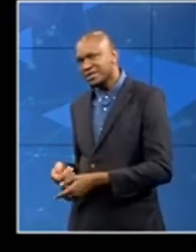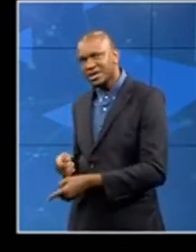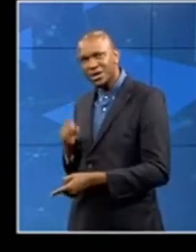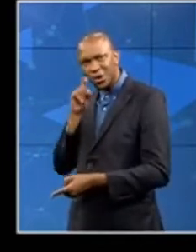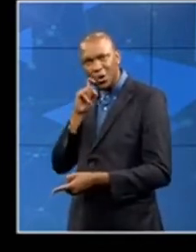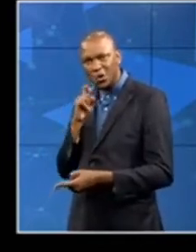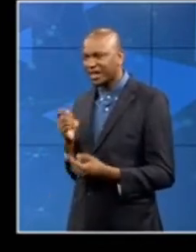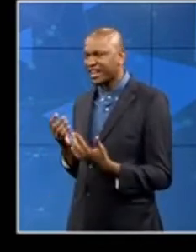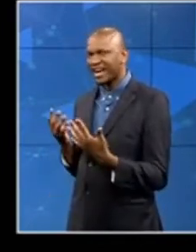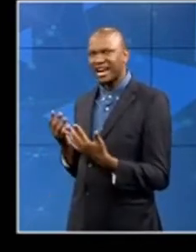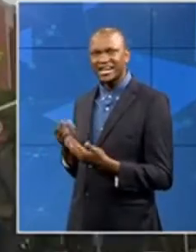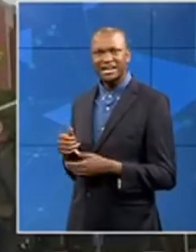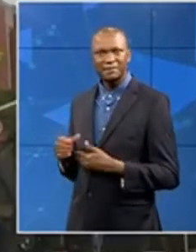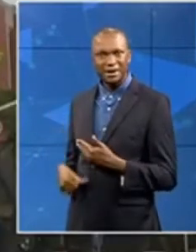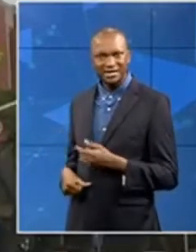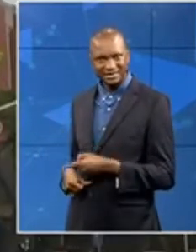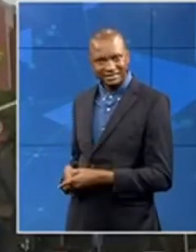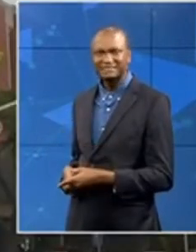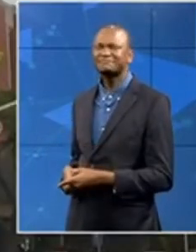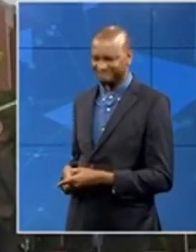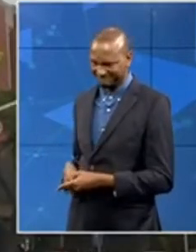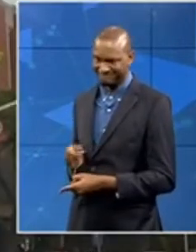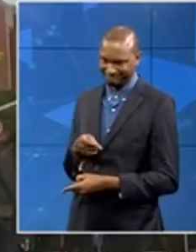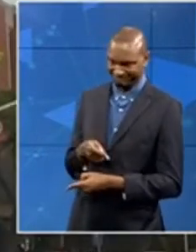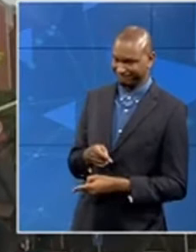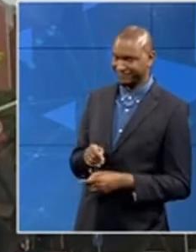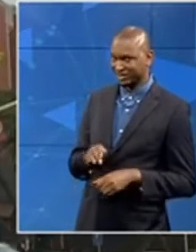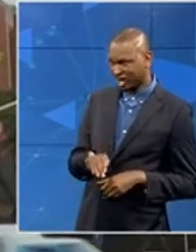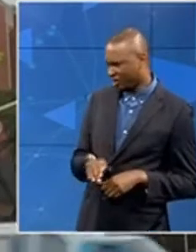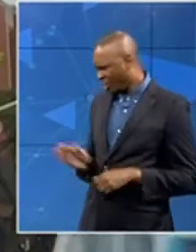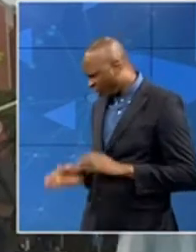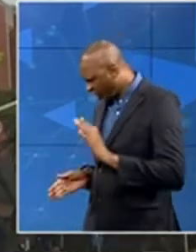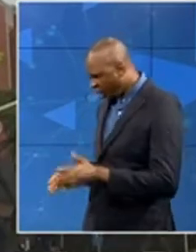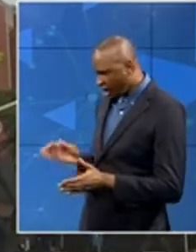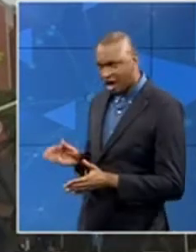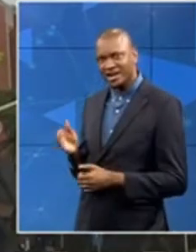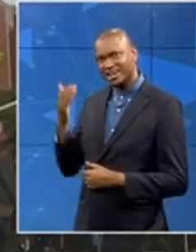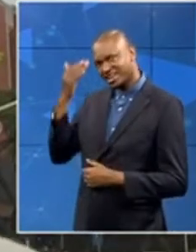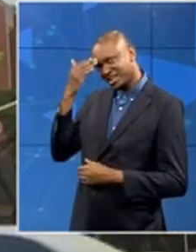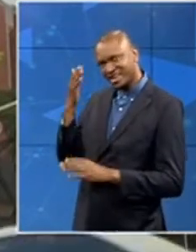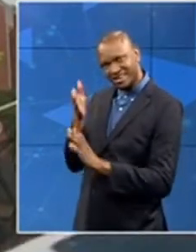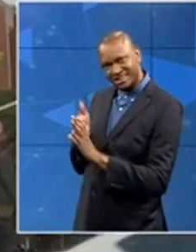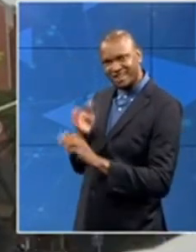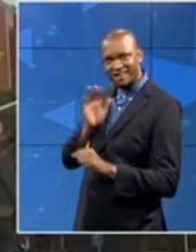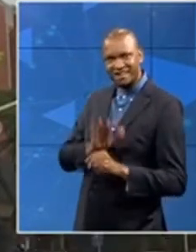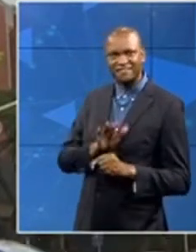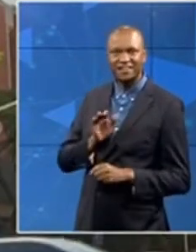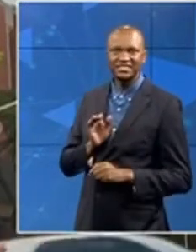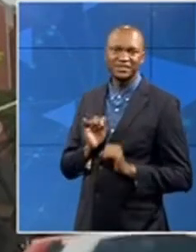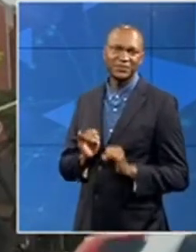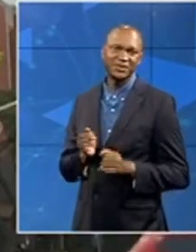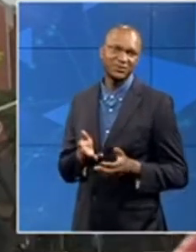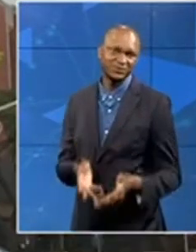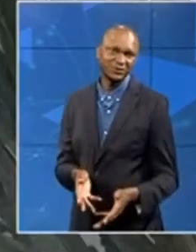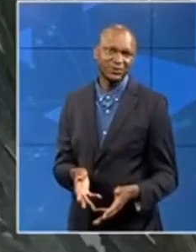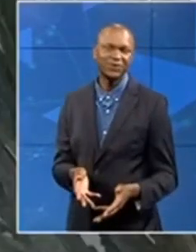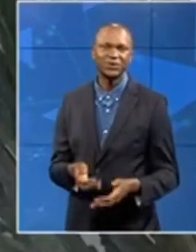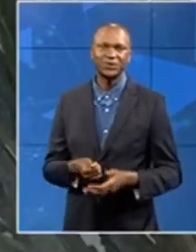letimfica. Licembu lelenda luphenyo sikhungo sebantwana lithi akusuki kuhlukumetwa kwebantwana